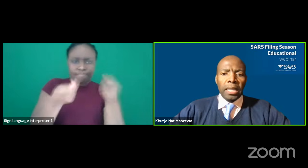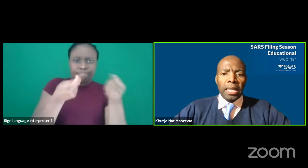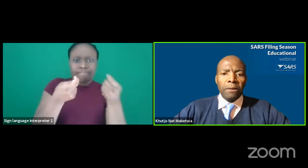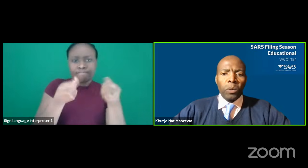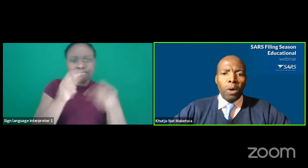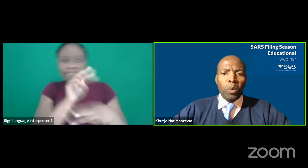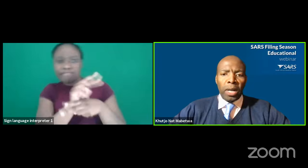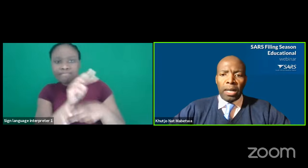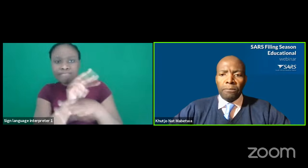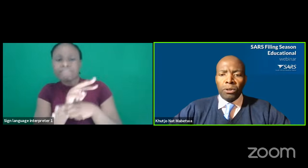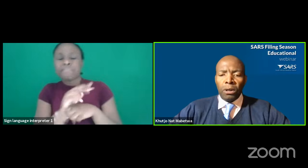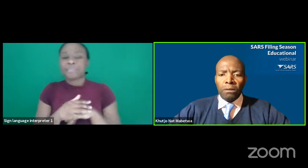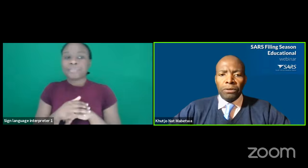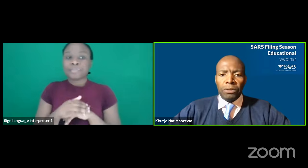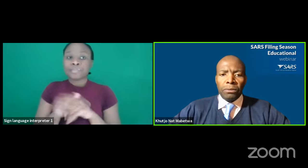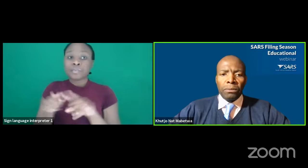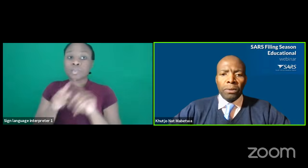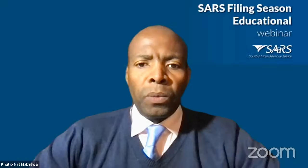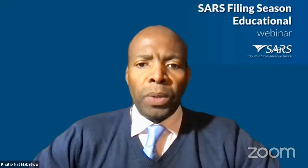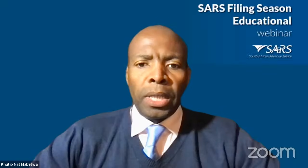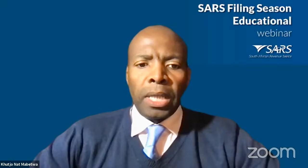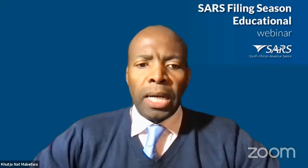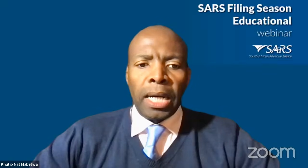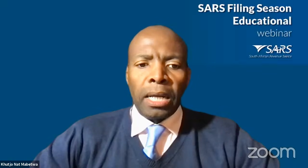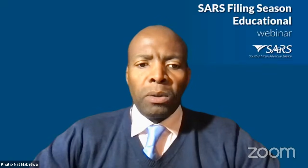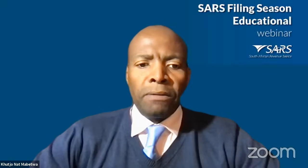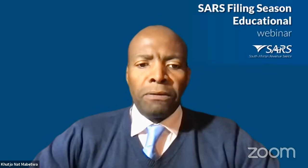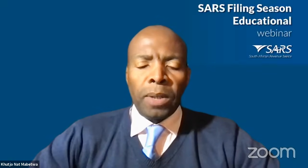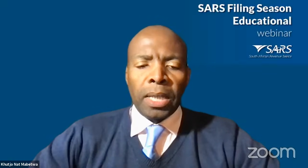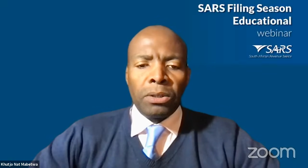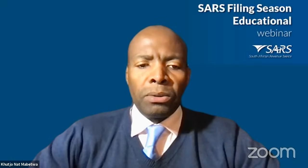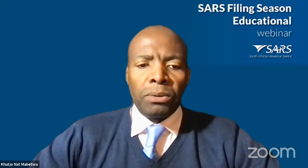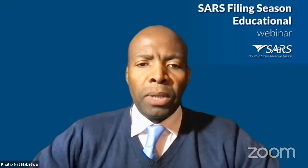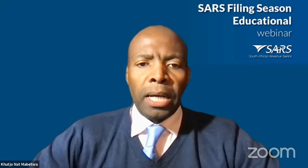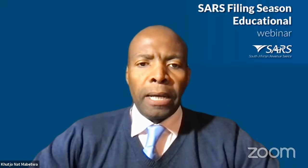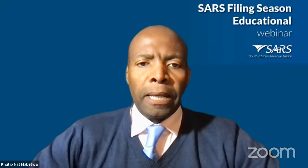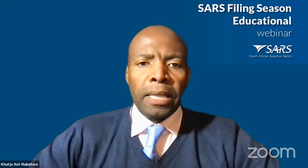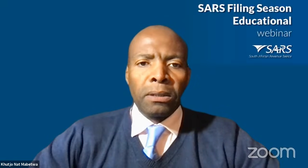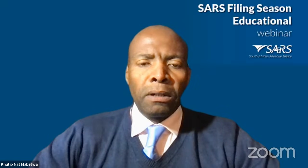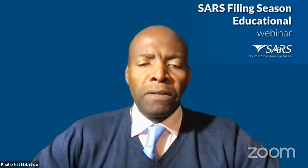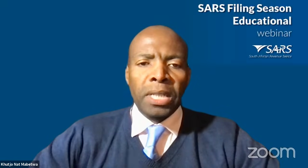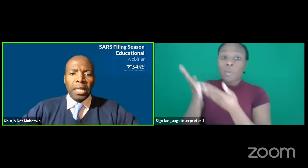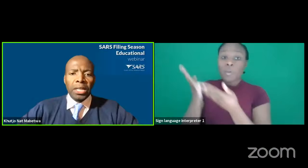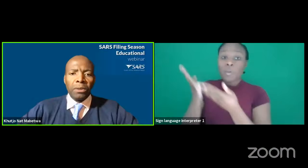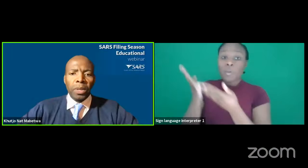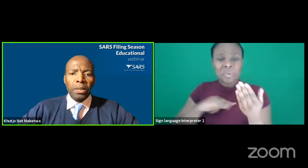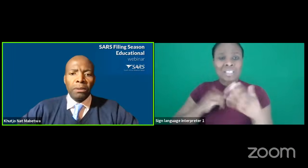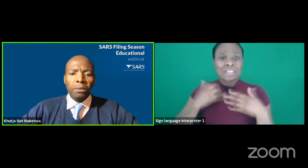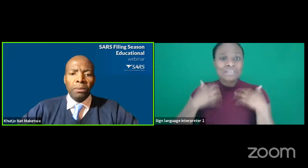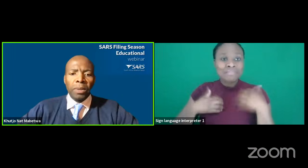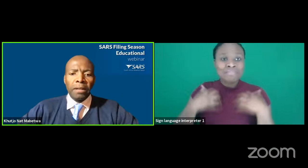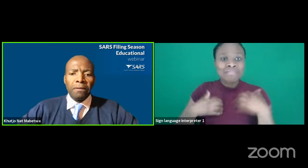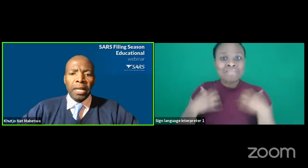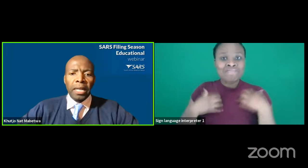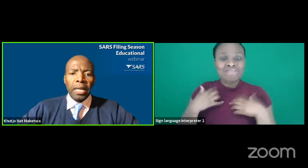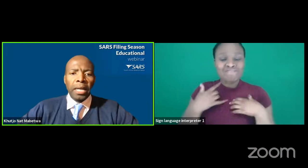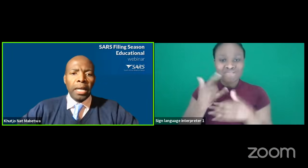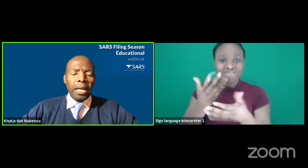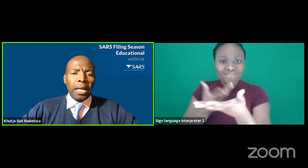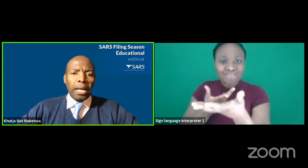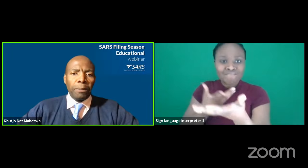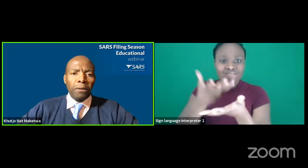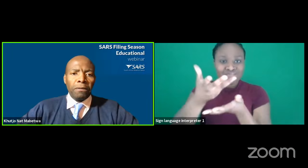to extend a warm welcome to all of you. We are looking forward to this conversation with you. We have